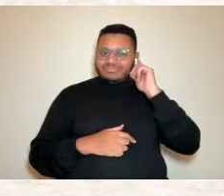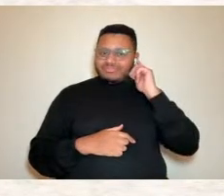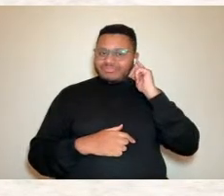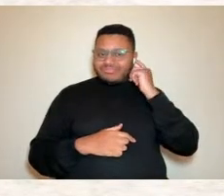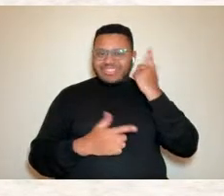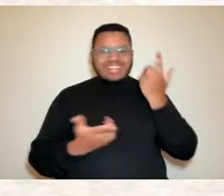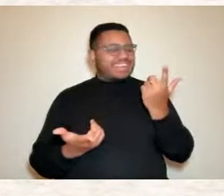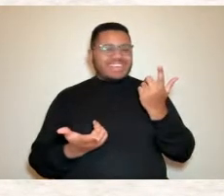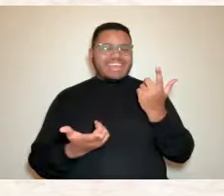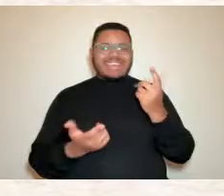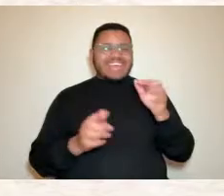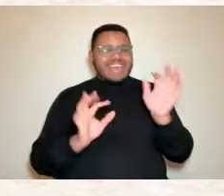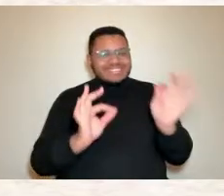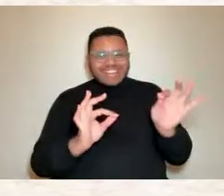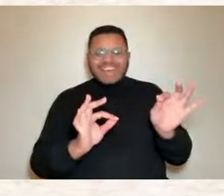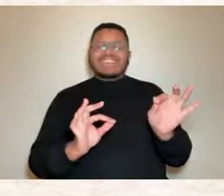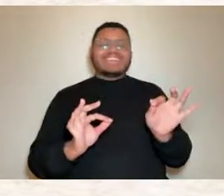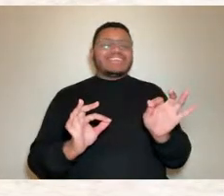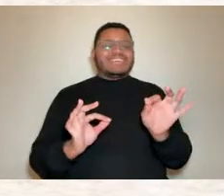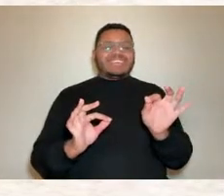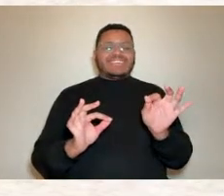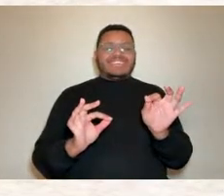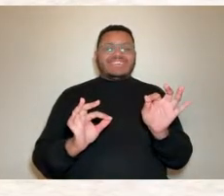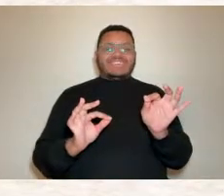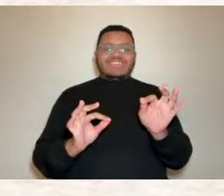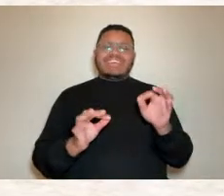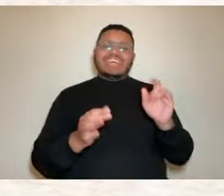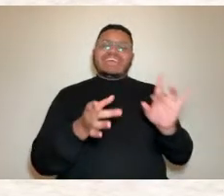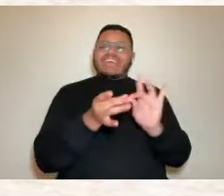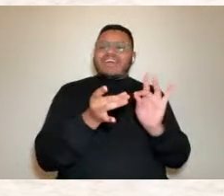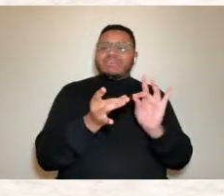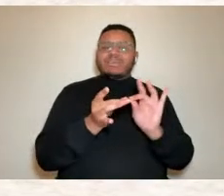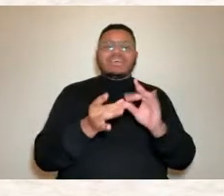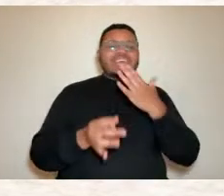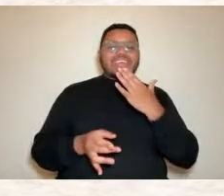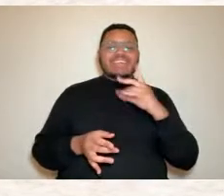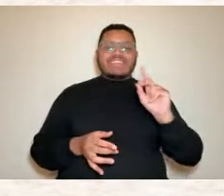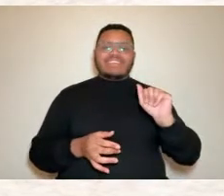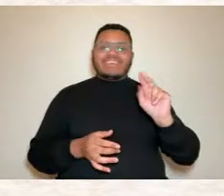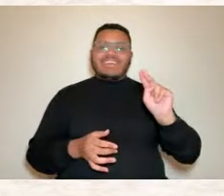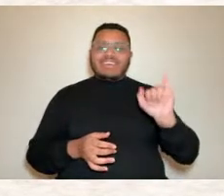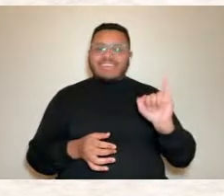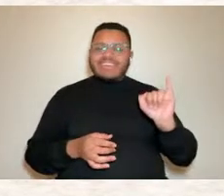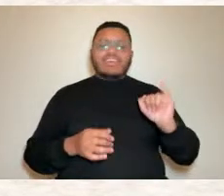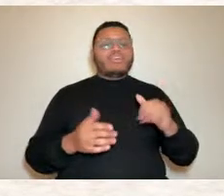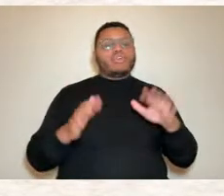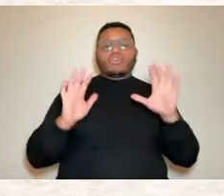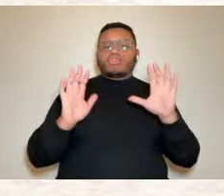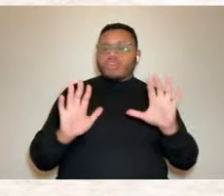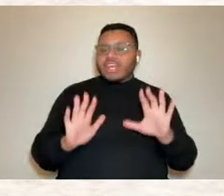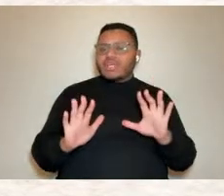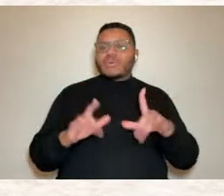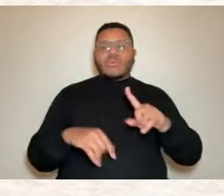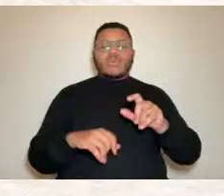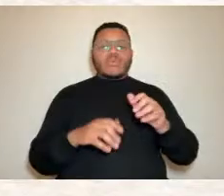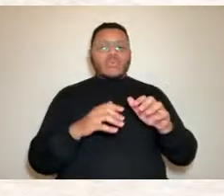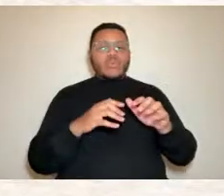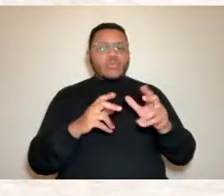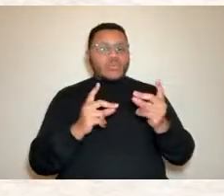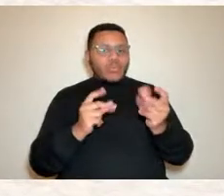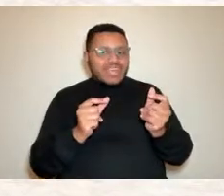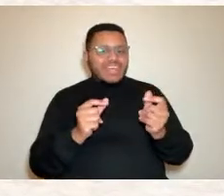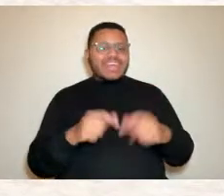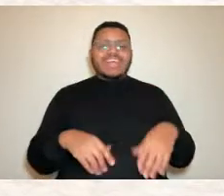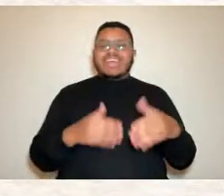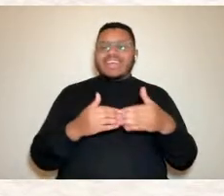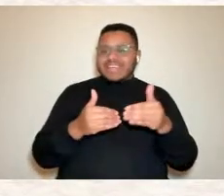Super exactly. There's a comment that says, "Thanks, Danny. Great, quick, and easy."